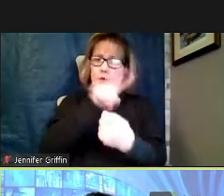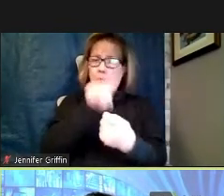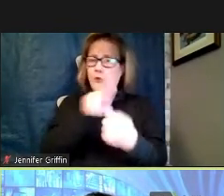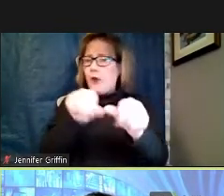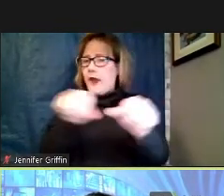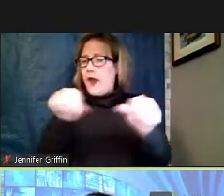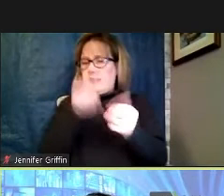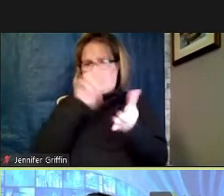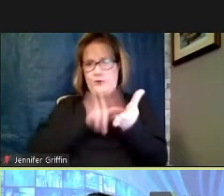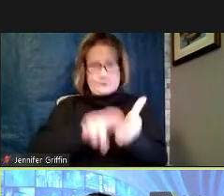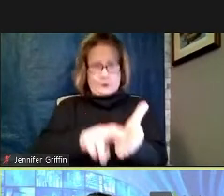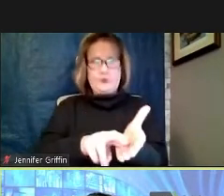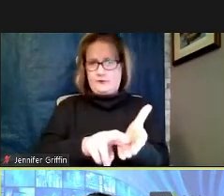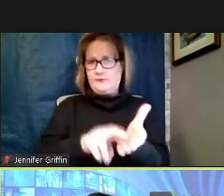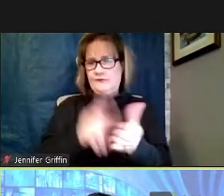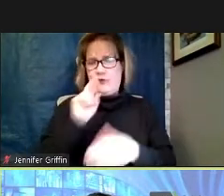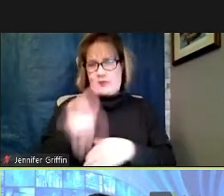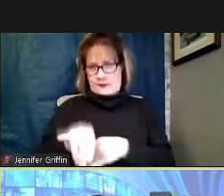of research.